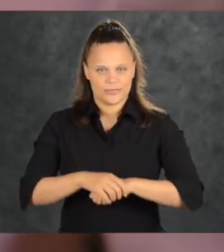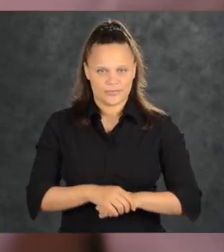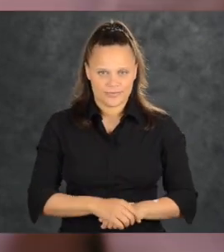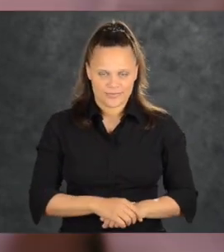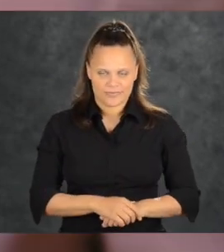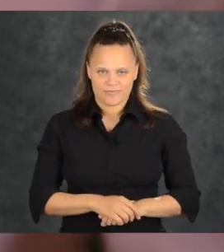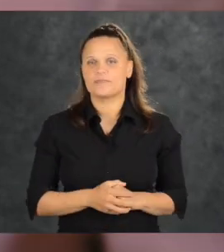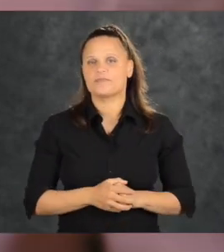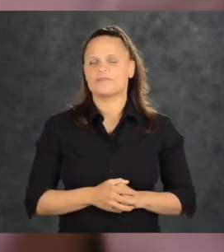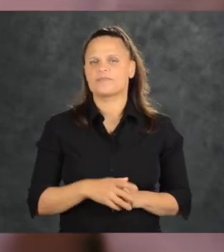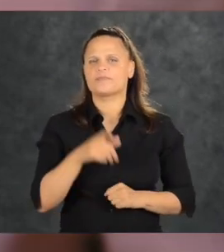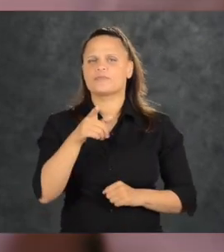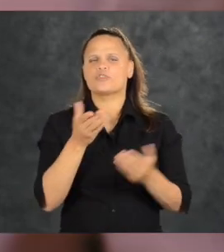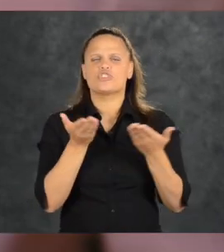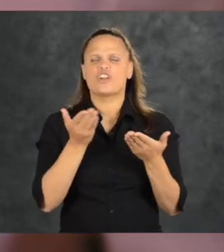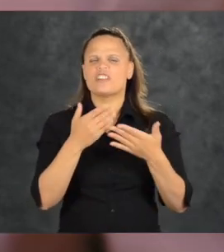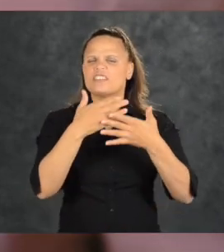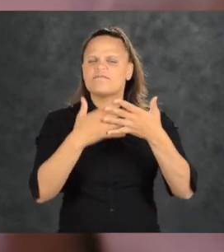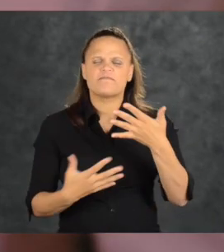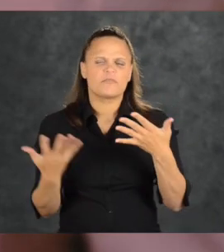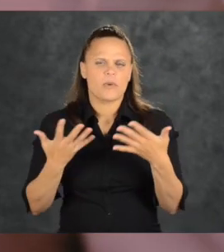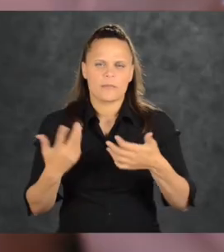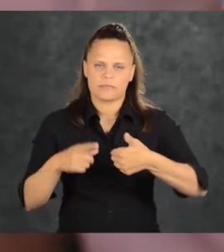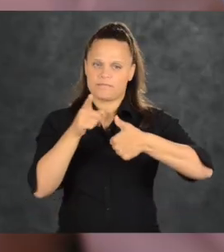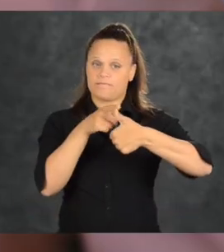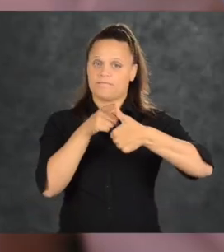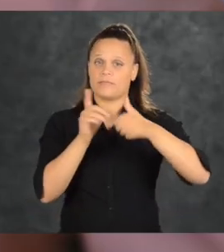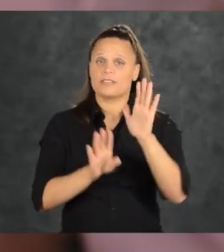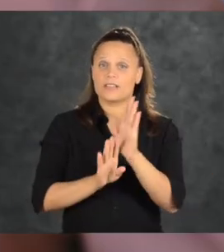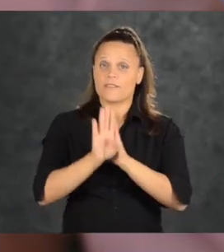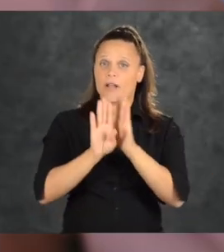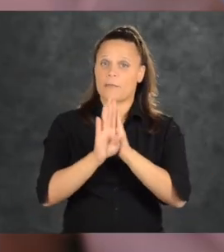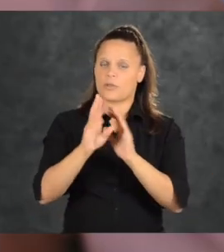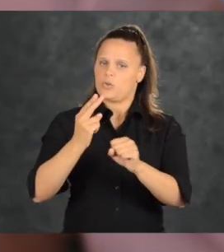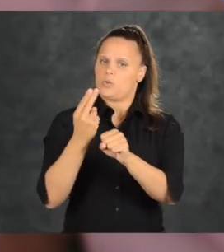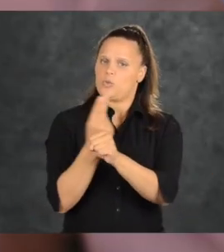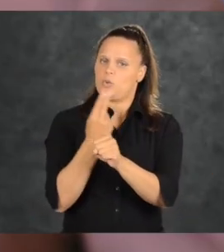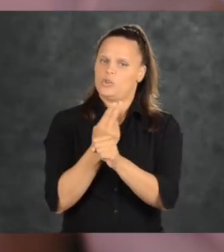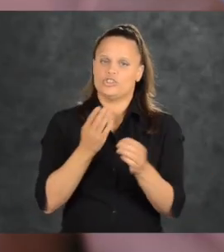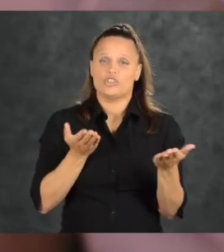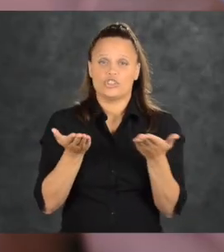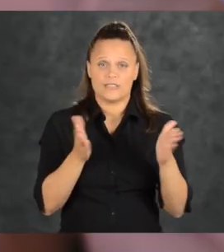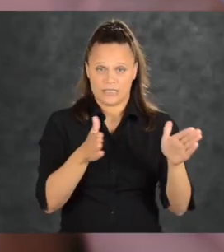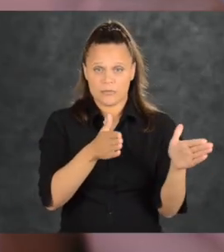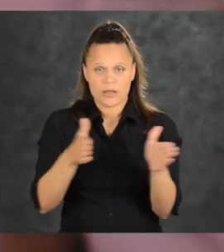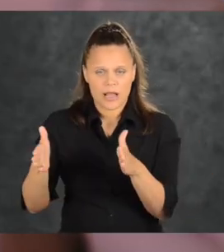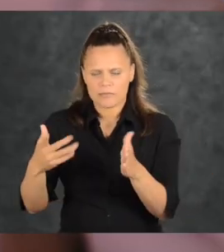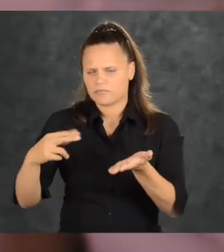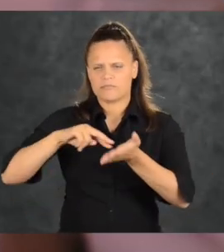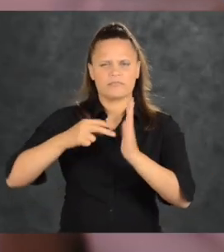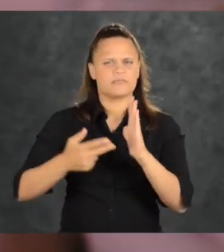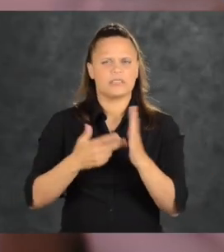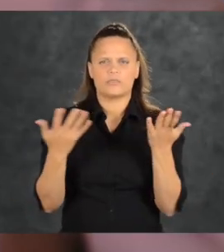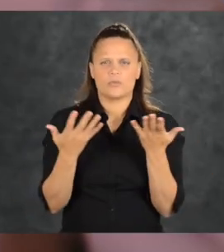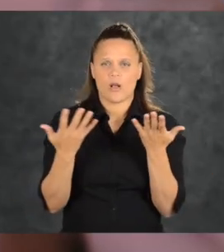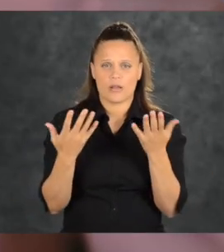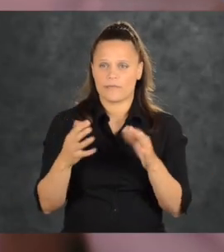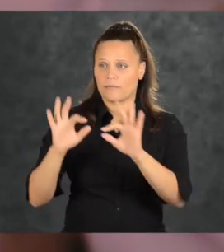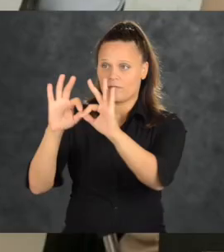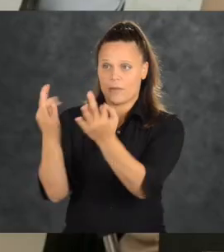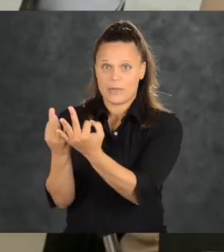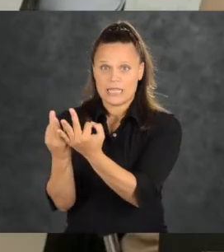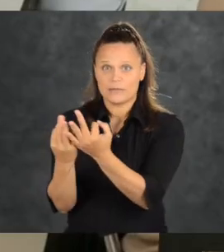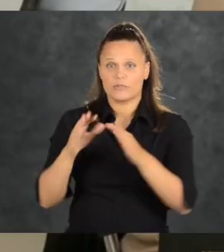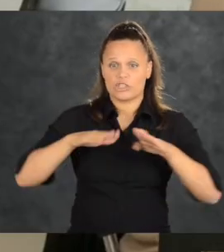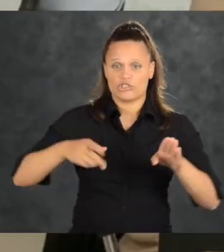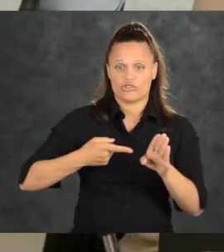work documents during a meeting. We'll cover the benefits for employees in the state, the process of joining the program, and how to address barriers in the workplace.